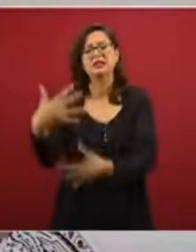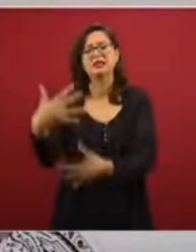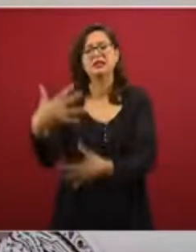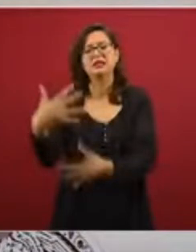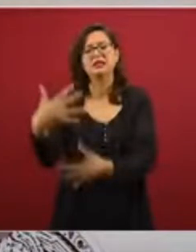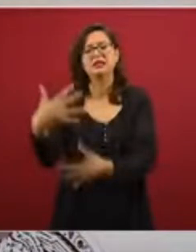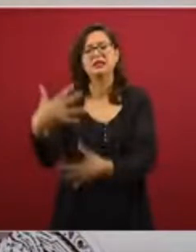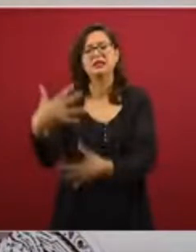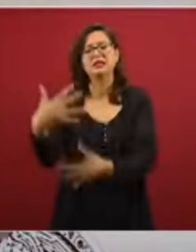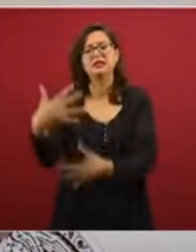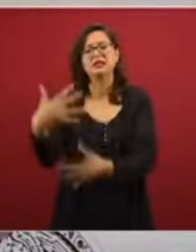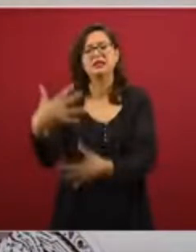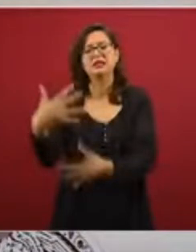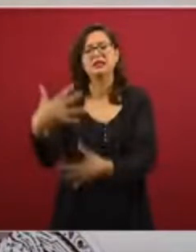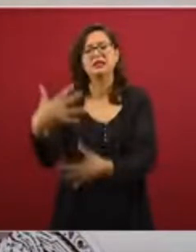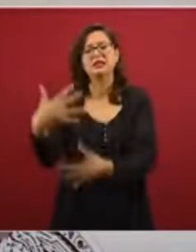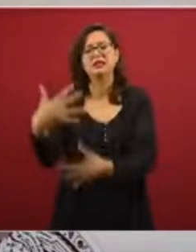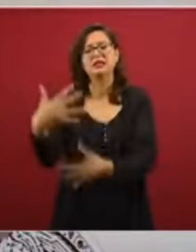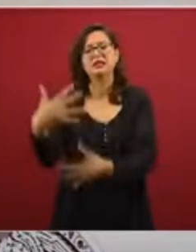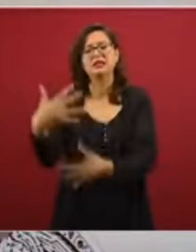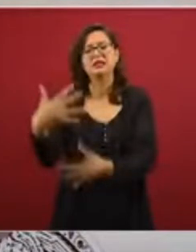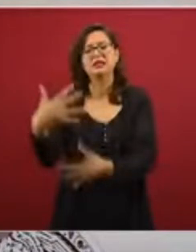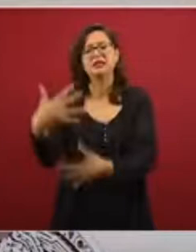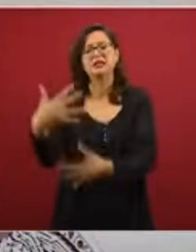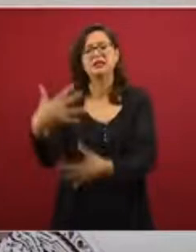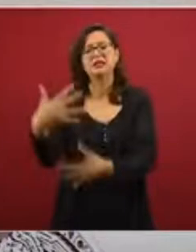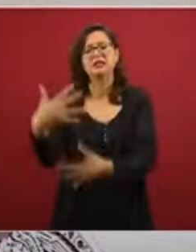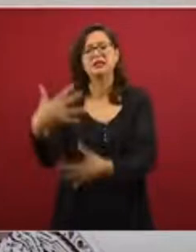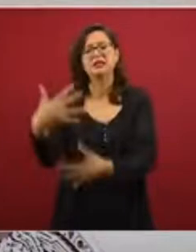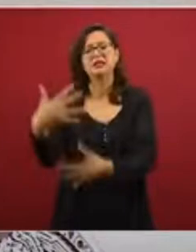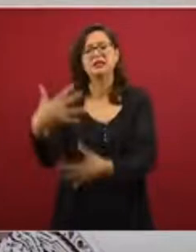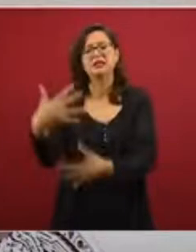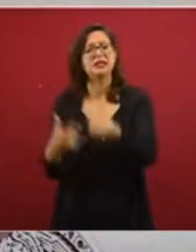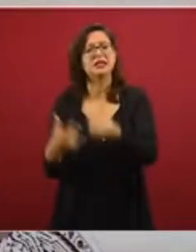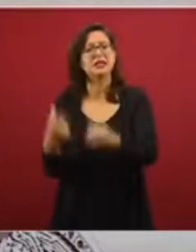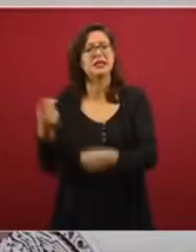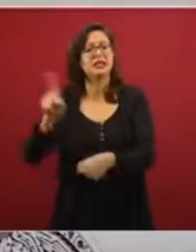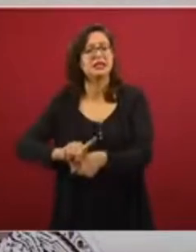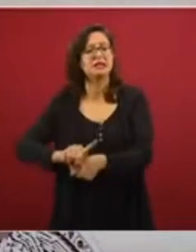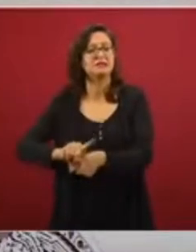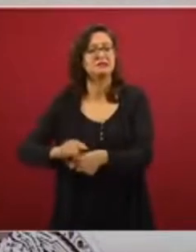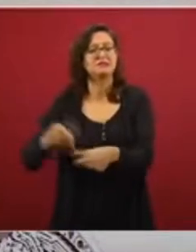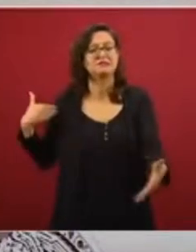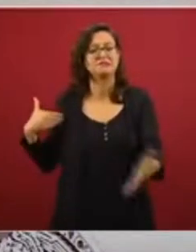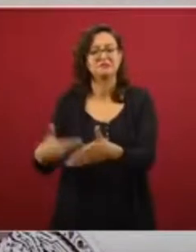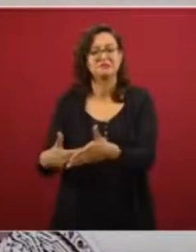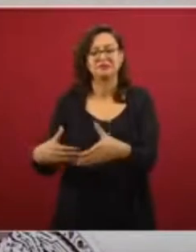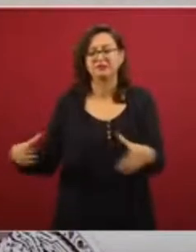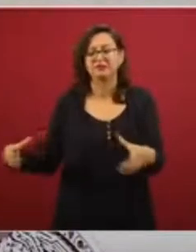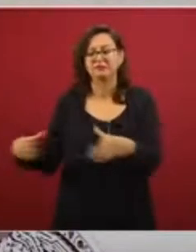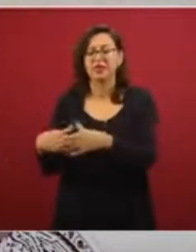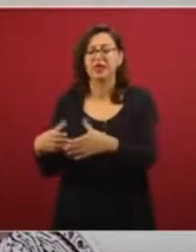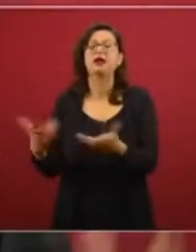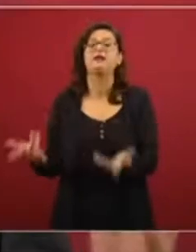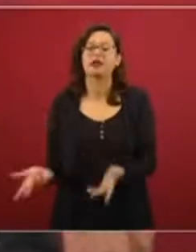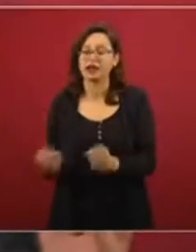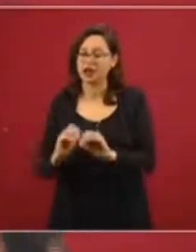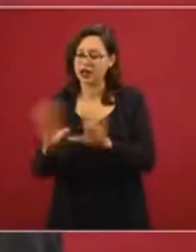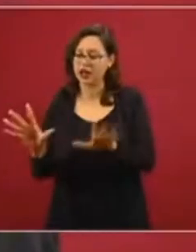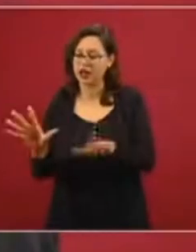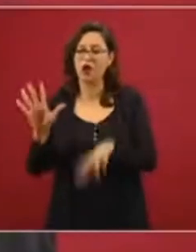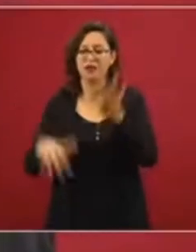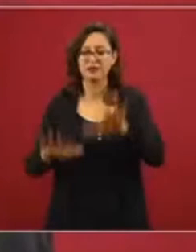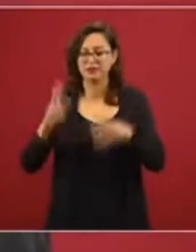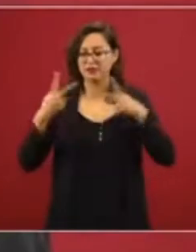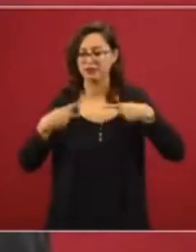actually positive are the ones that have had it for about the last 15 days. Por supuesto, quienes están hospitalizadas tienen un periodo